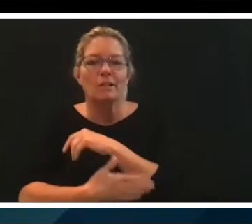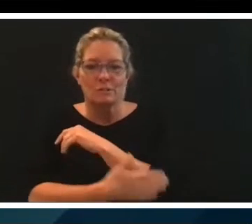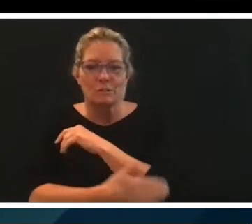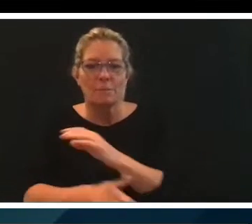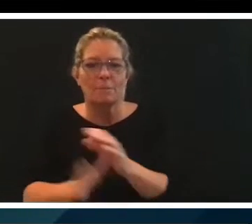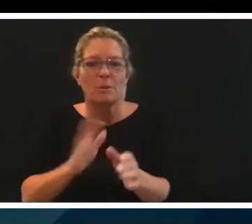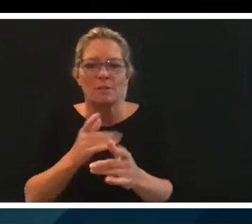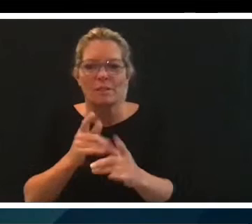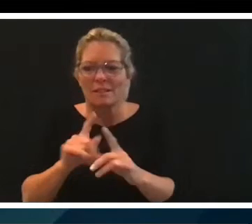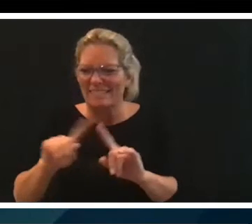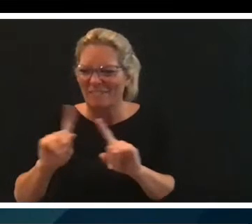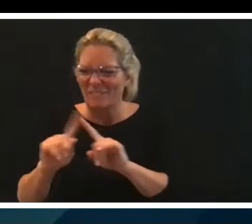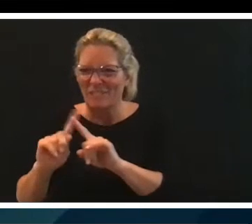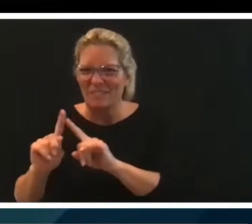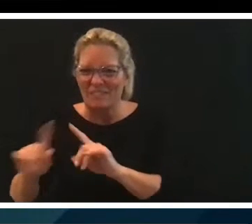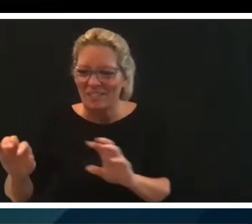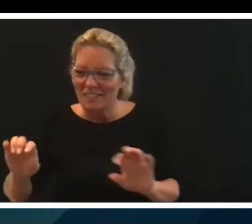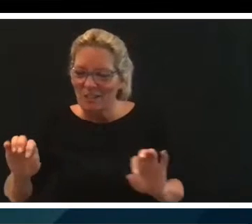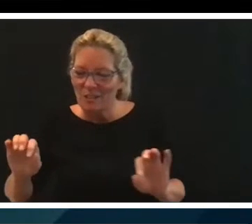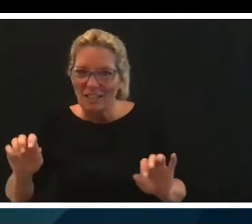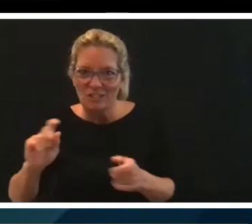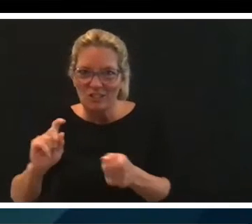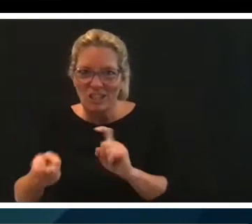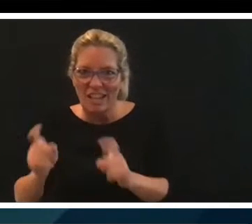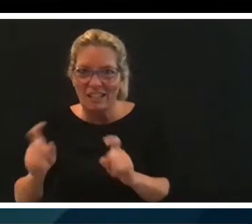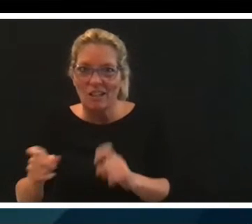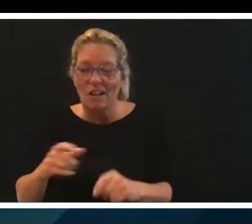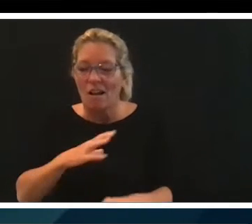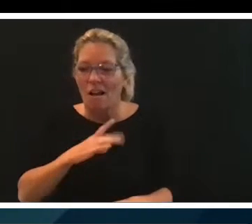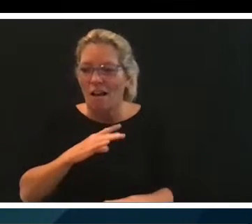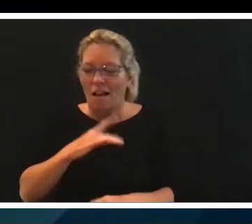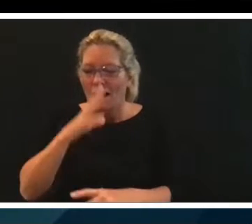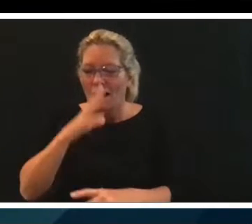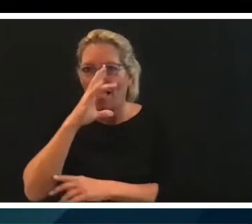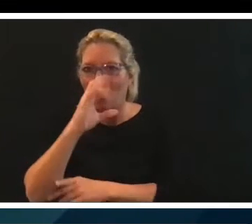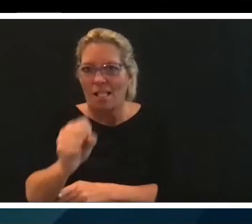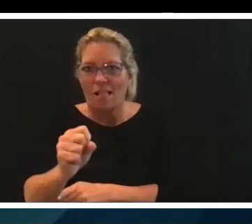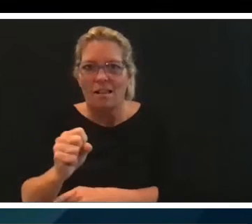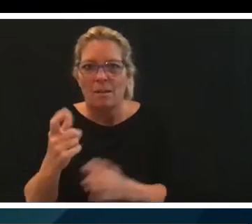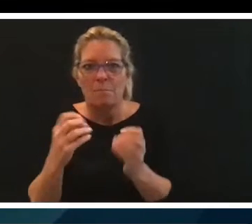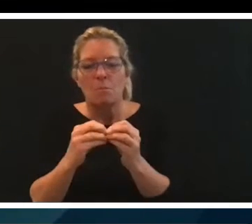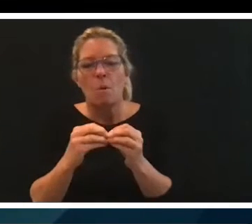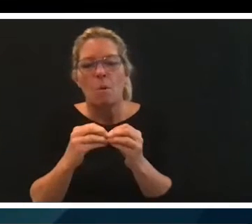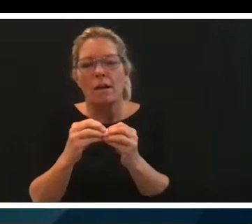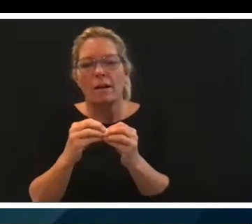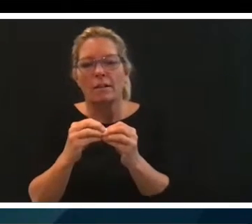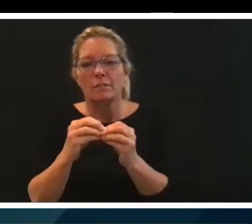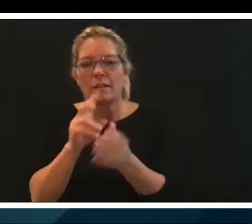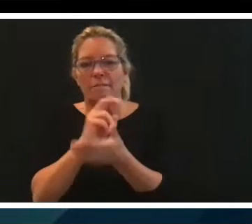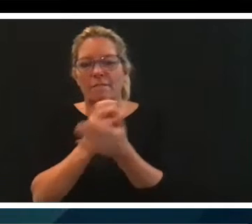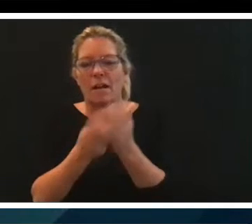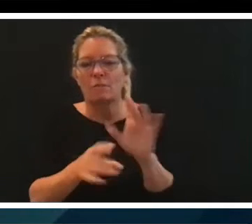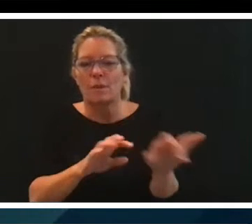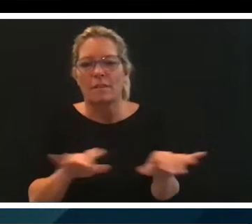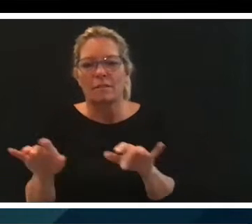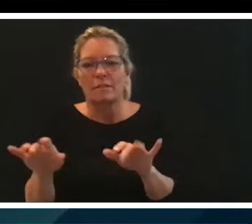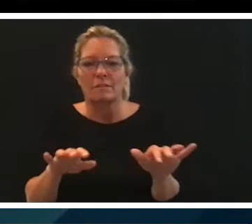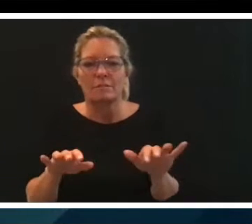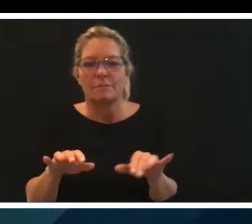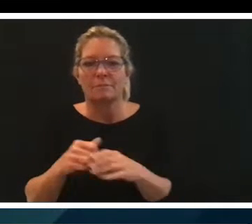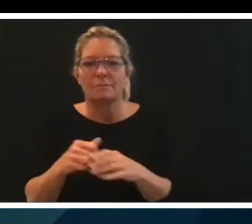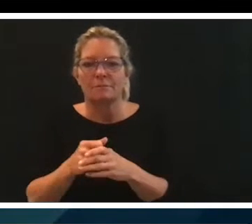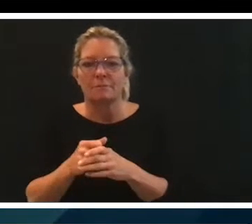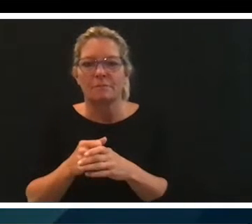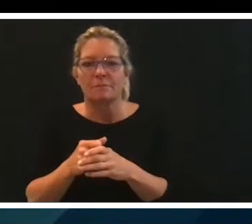all these kind of moves like that. That really drew me in, and I didn't get more traditional. Like, I was really good at